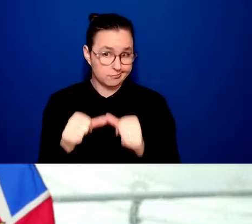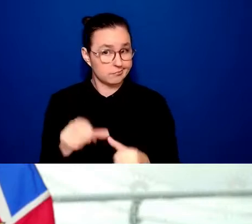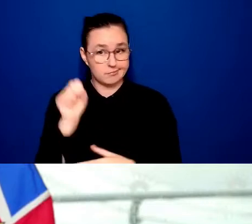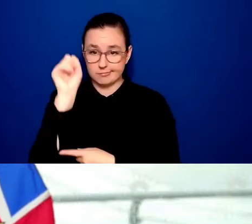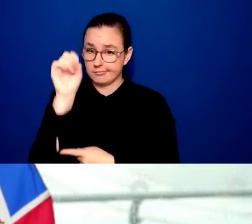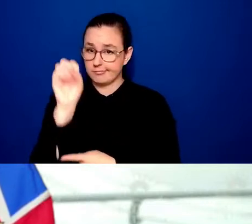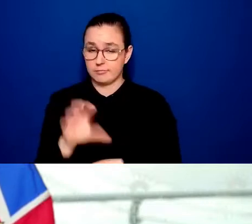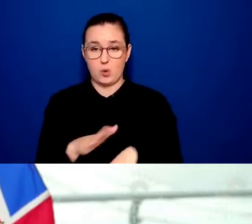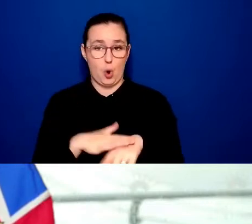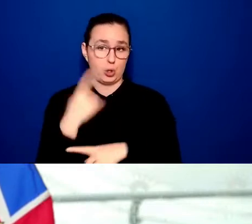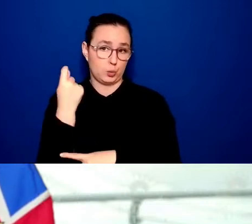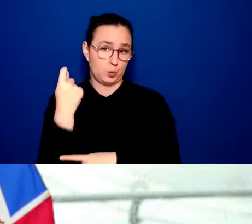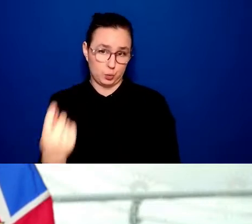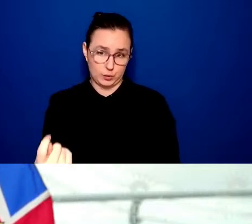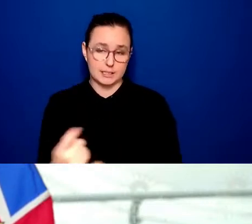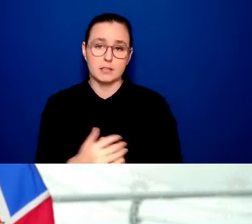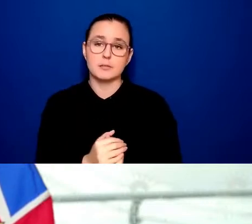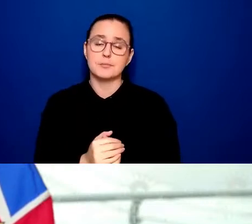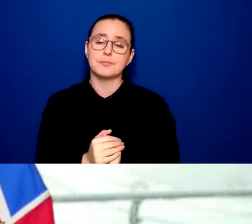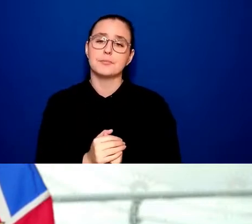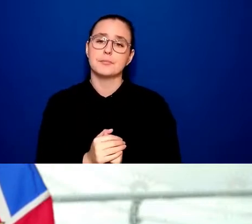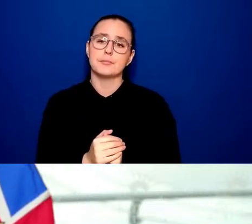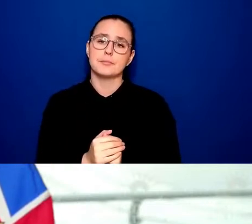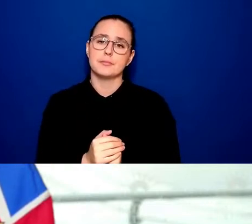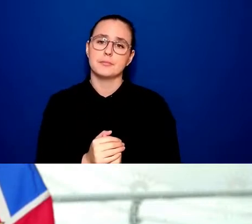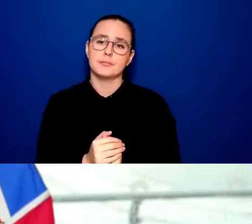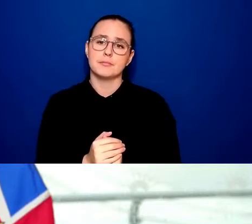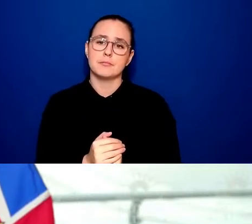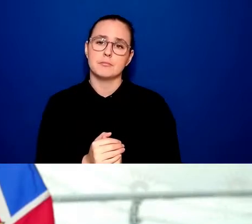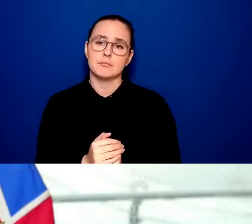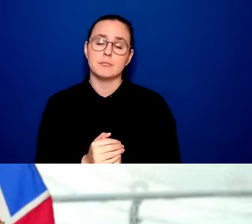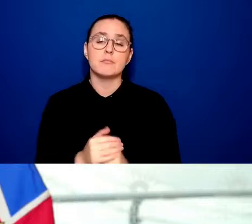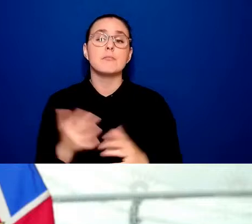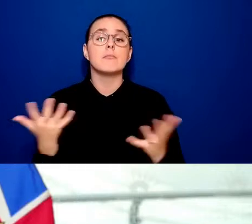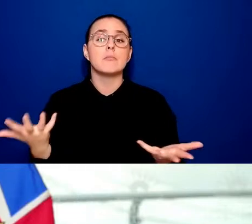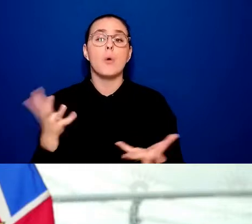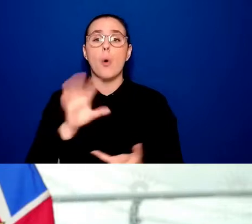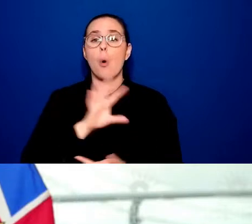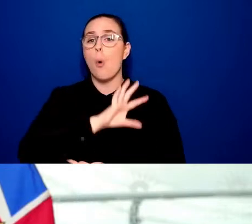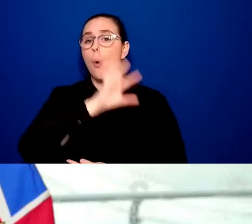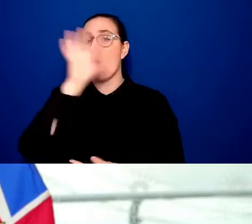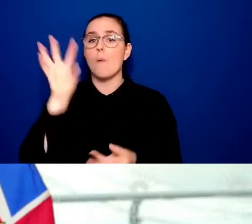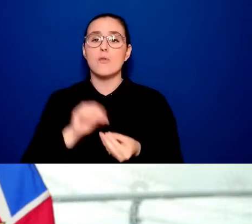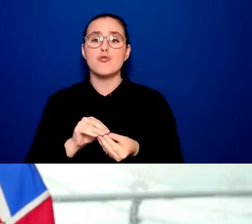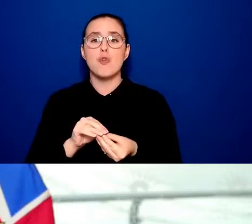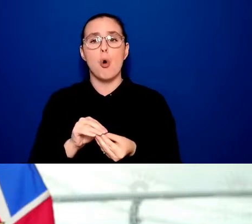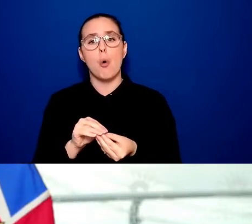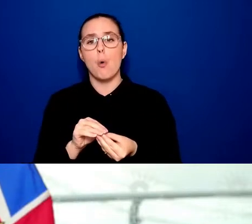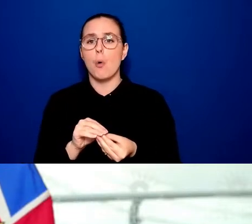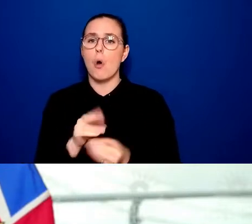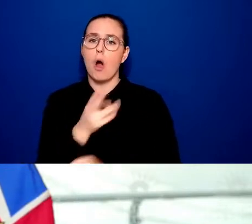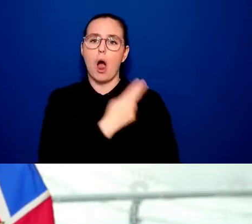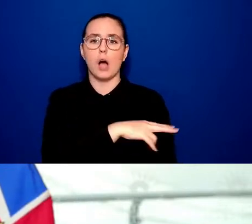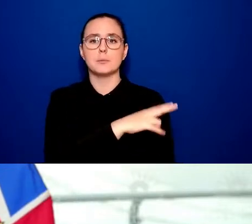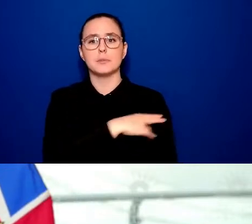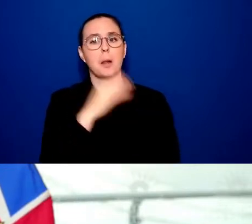We have, just to review, in our base beds in our overall healthcare system, our total hospital